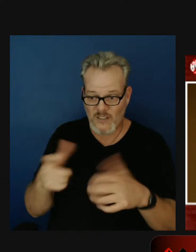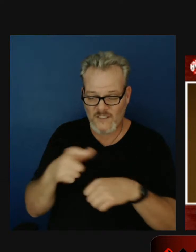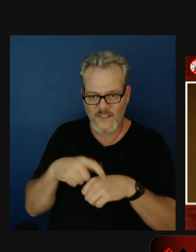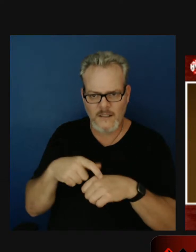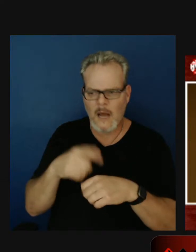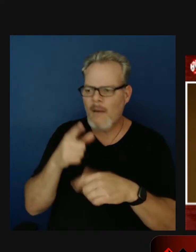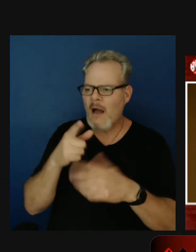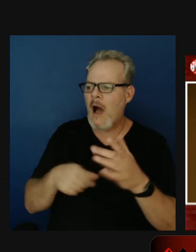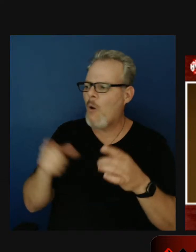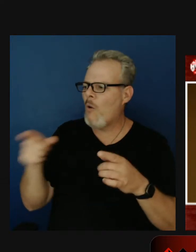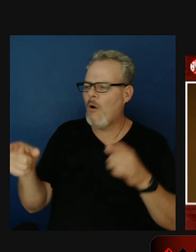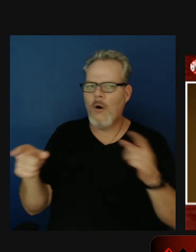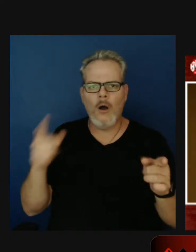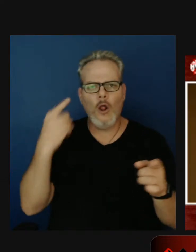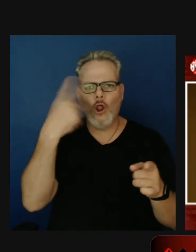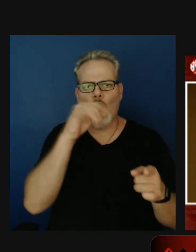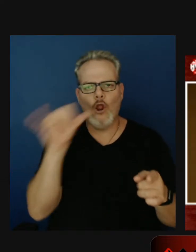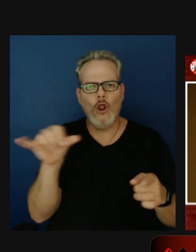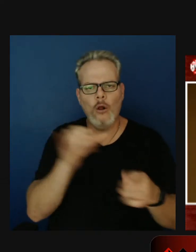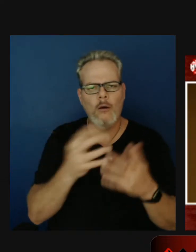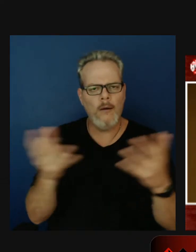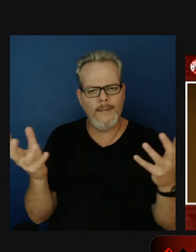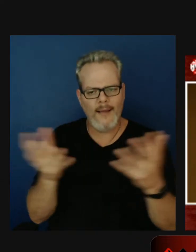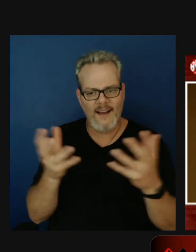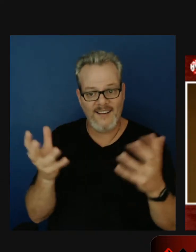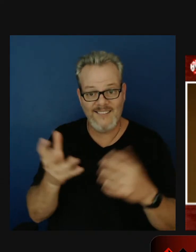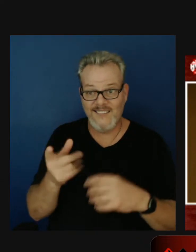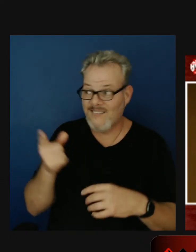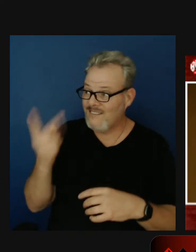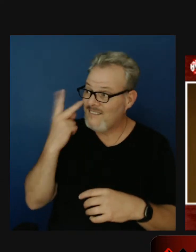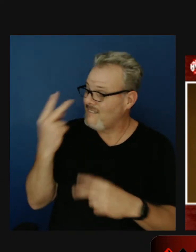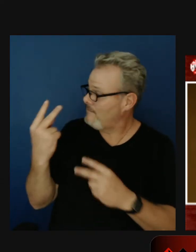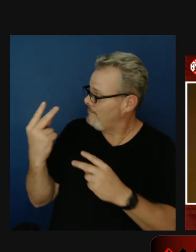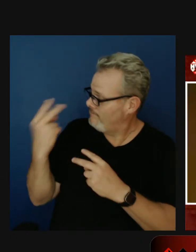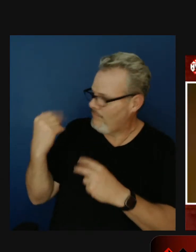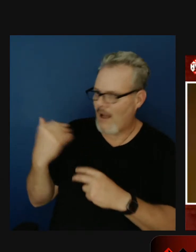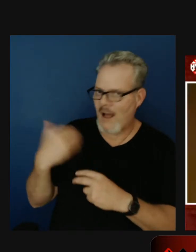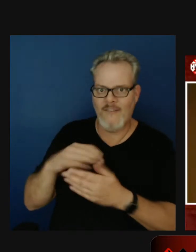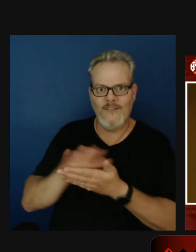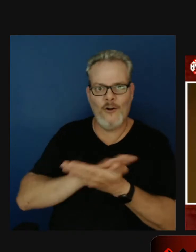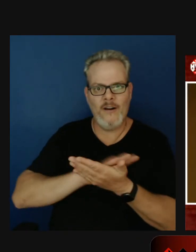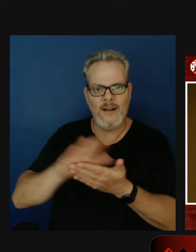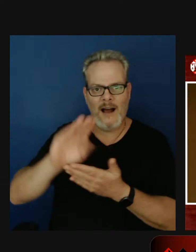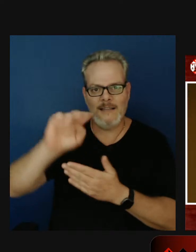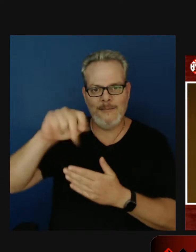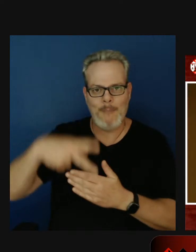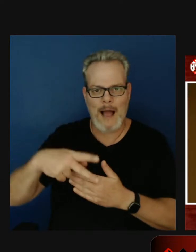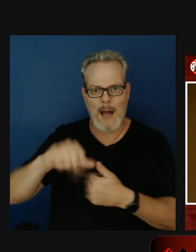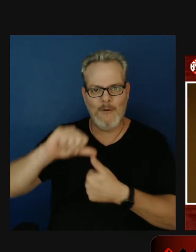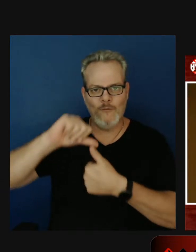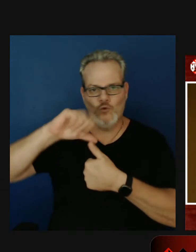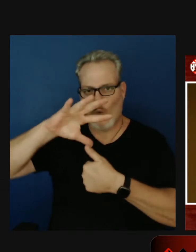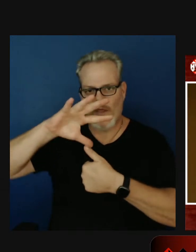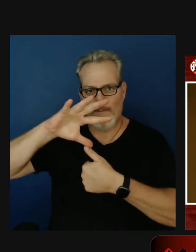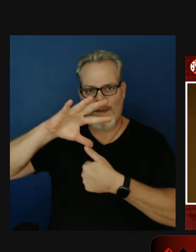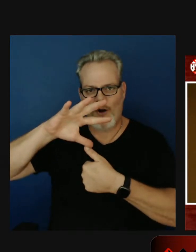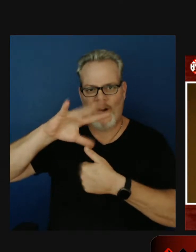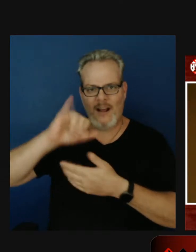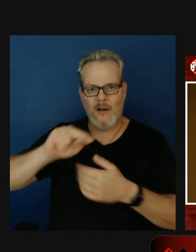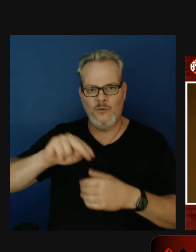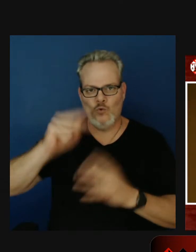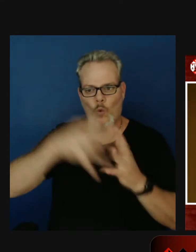like. And you can see here I have a very nice map of North America there that is color-coded by the age of its